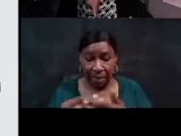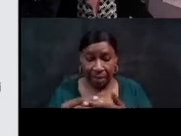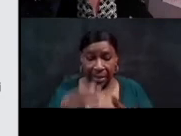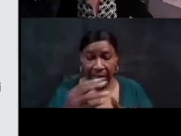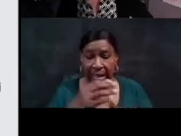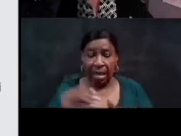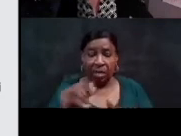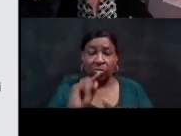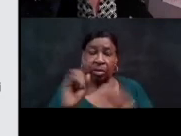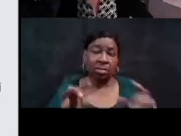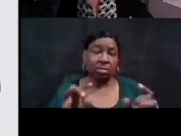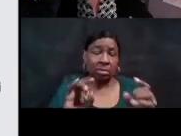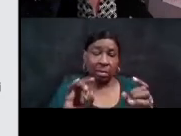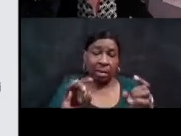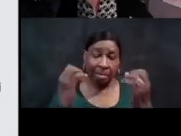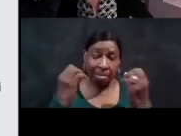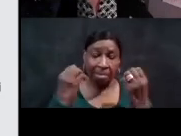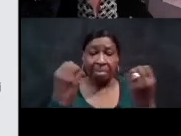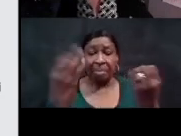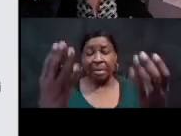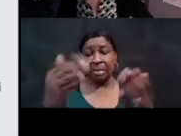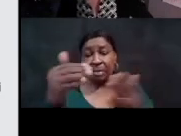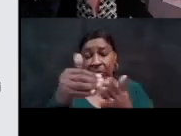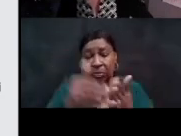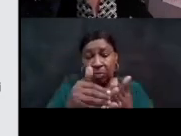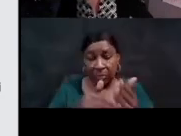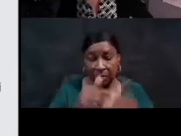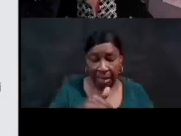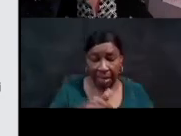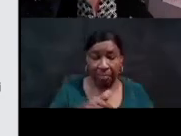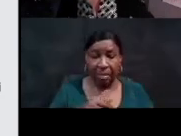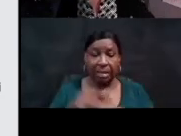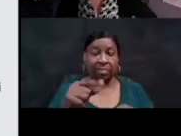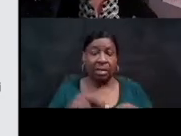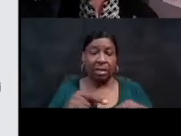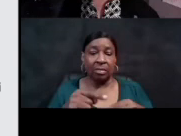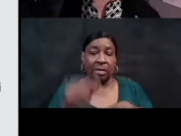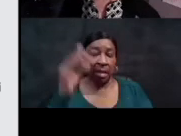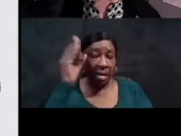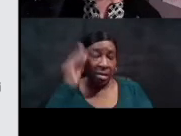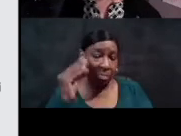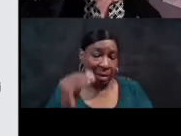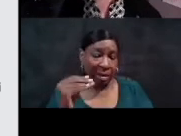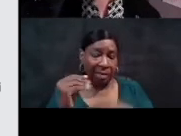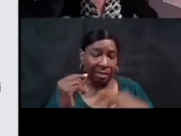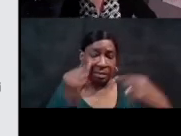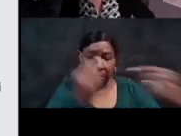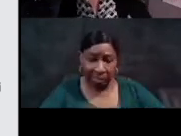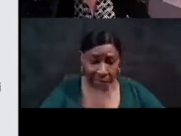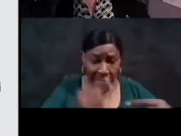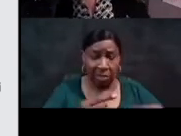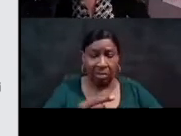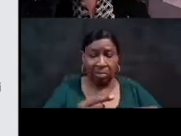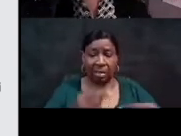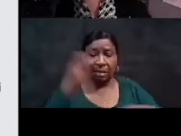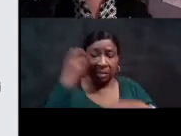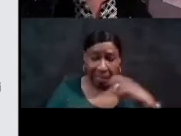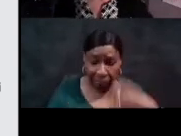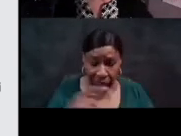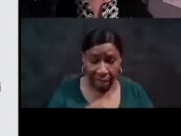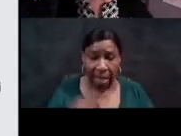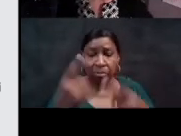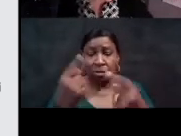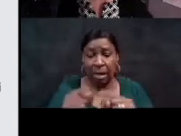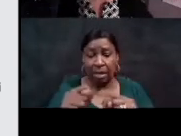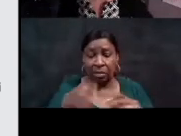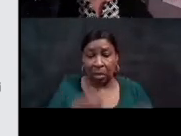incredible periods of time and difficulties endured trying to get somewhere. So this is what contemporary